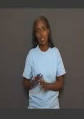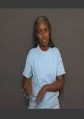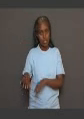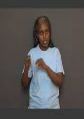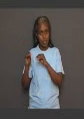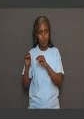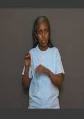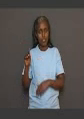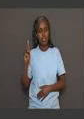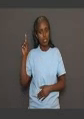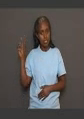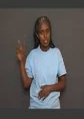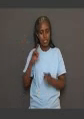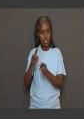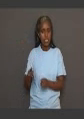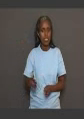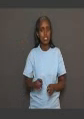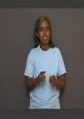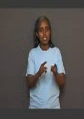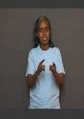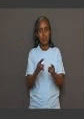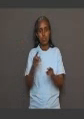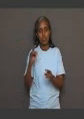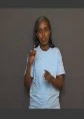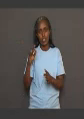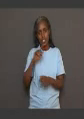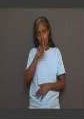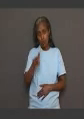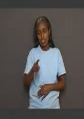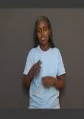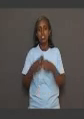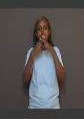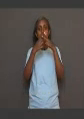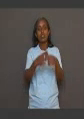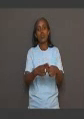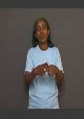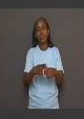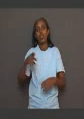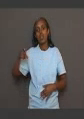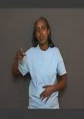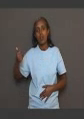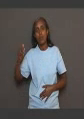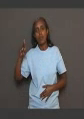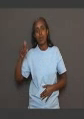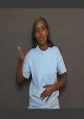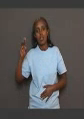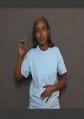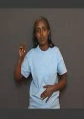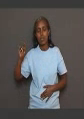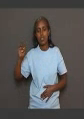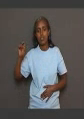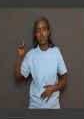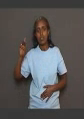Students, this system of equations is called the parametric